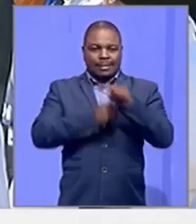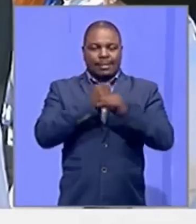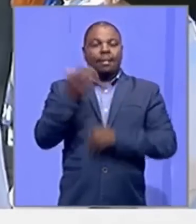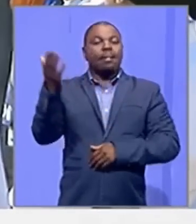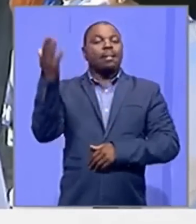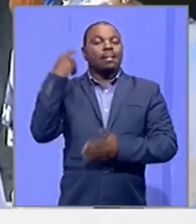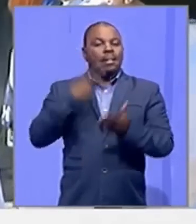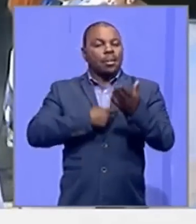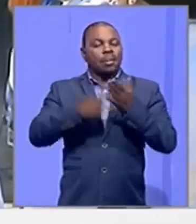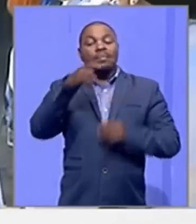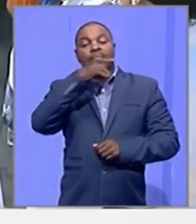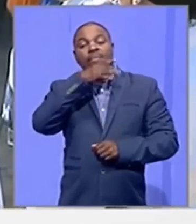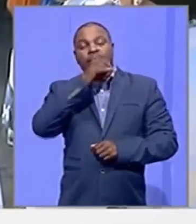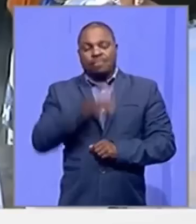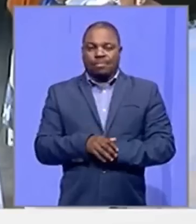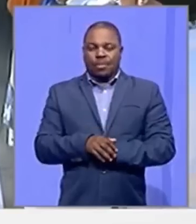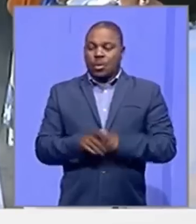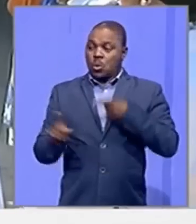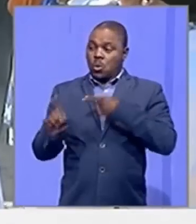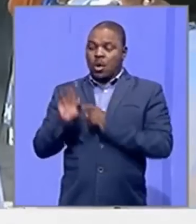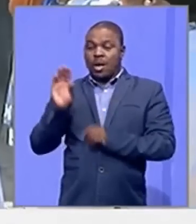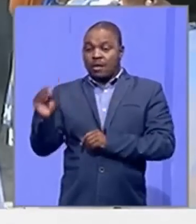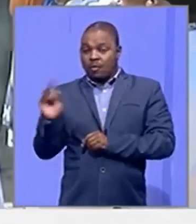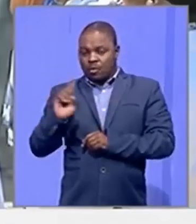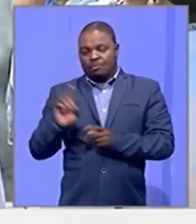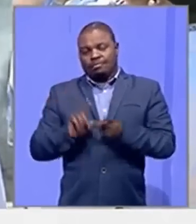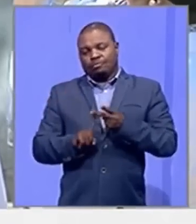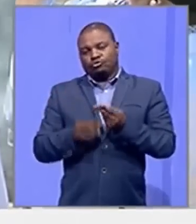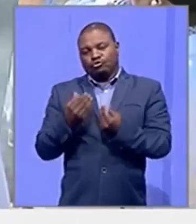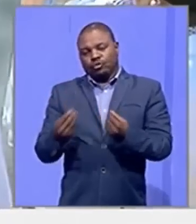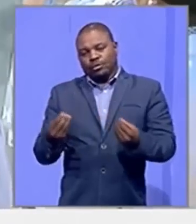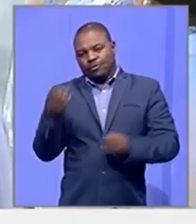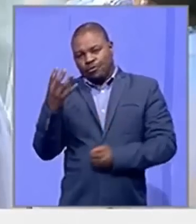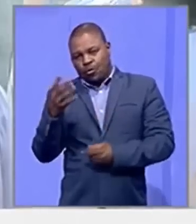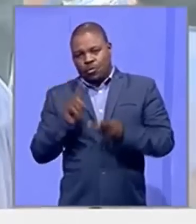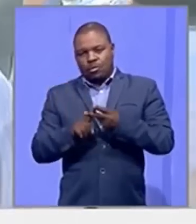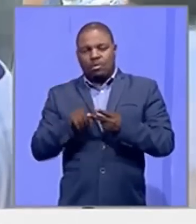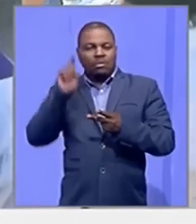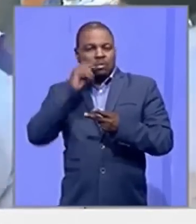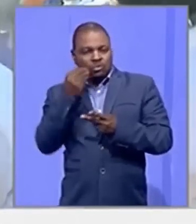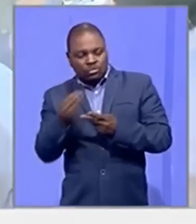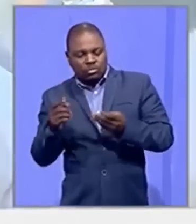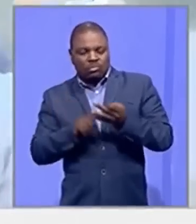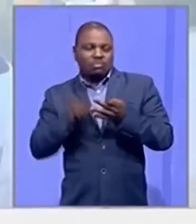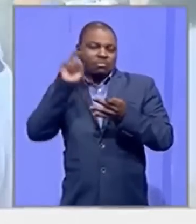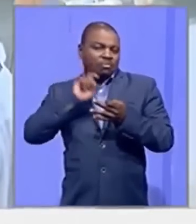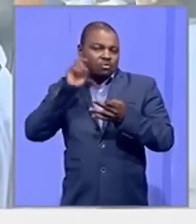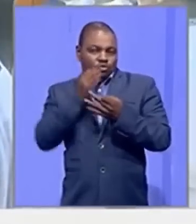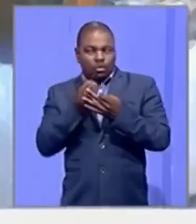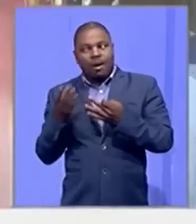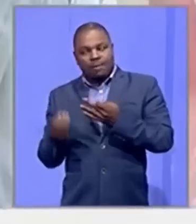ka Mokibelo. Motlana o tlogela bana ba bane, ditlogolo le ditlogolwana.